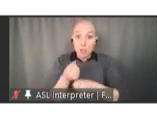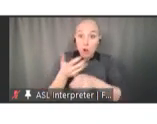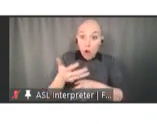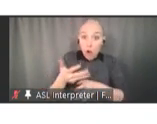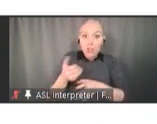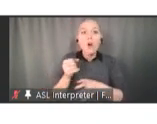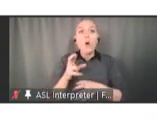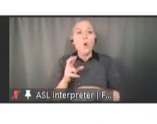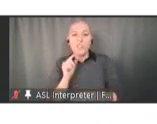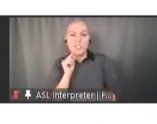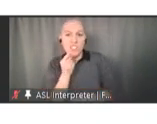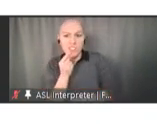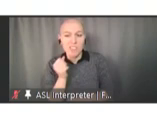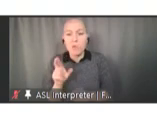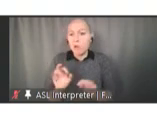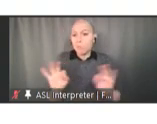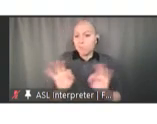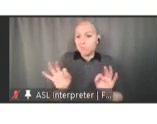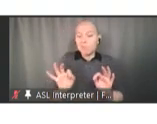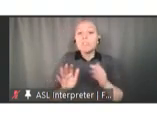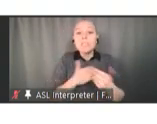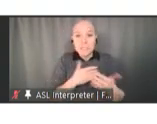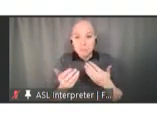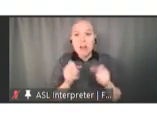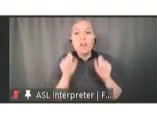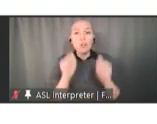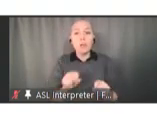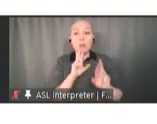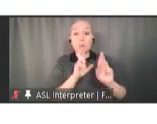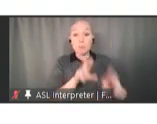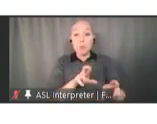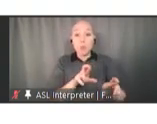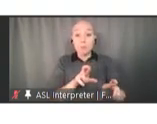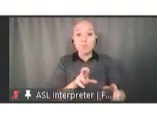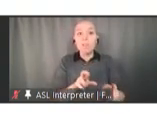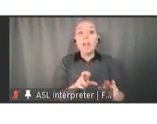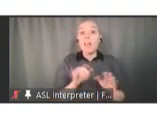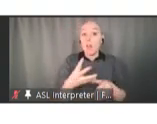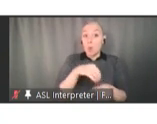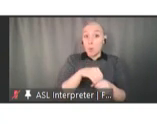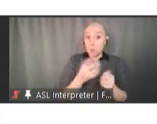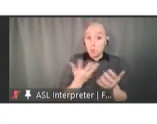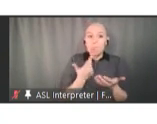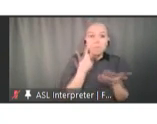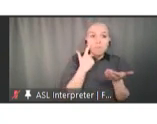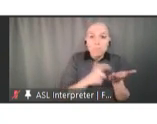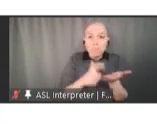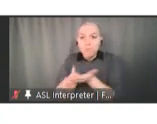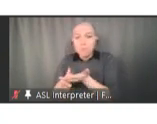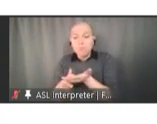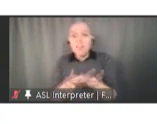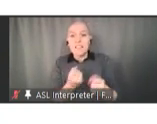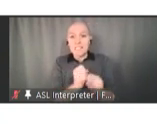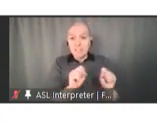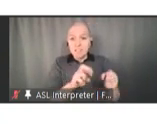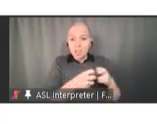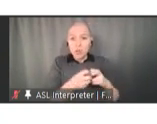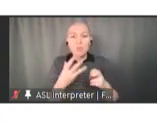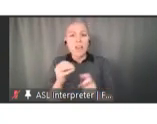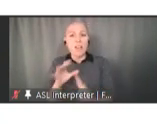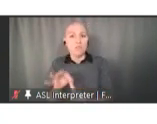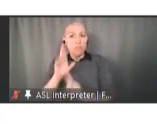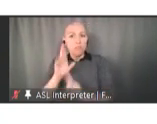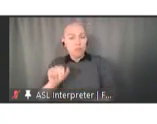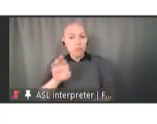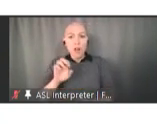The key strengths of VAERS include rapid detection of safety issues and detection of rare adverse events. Limitations of